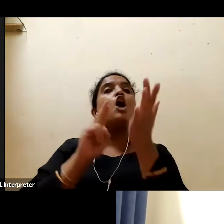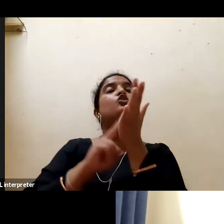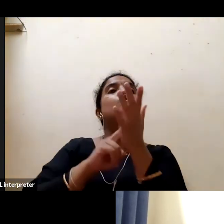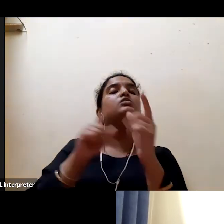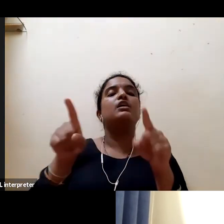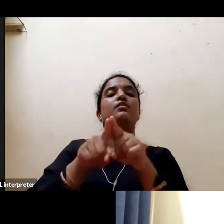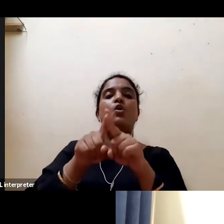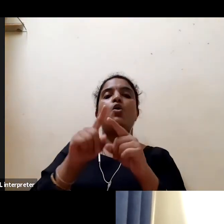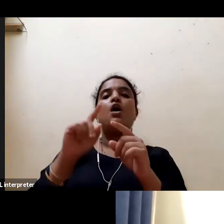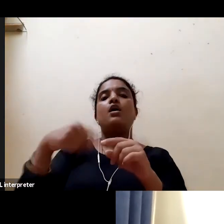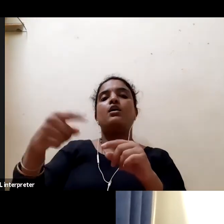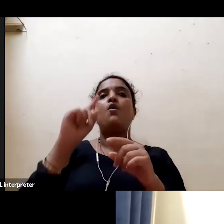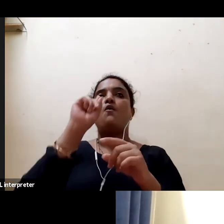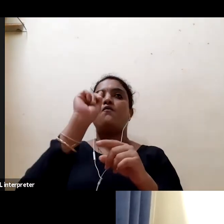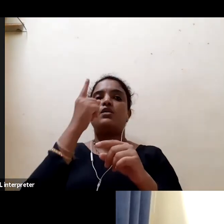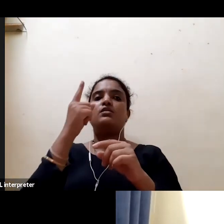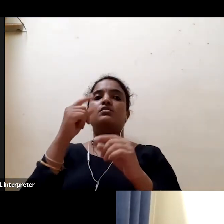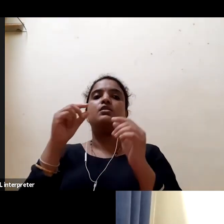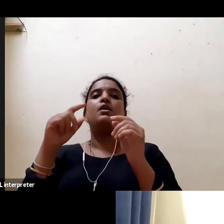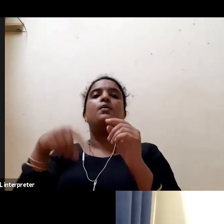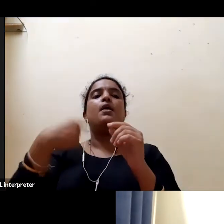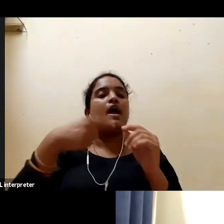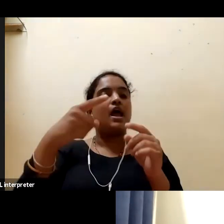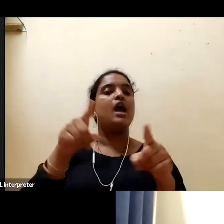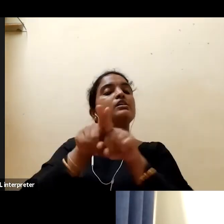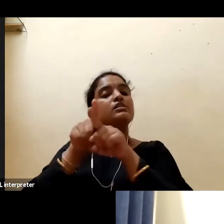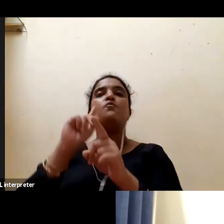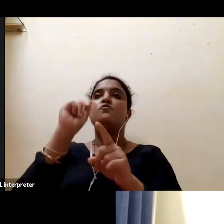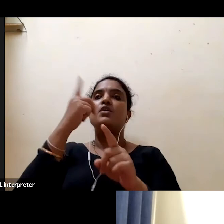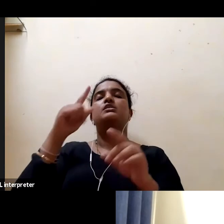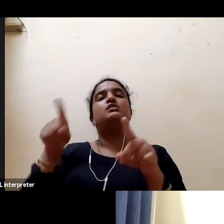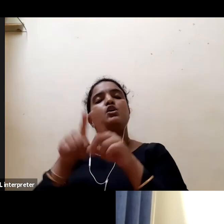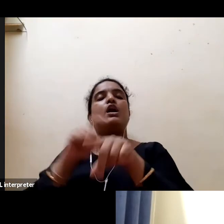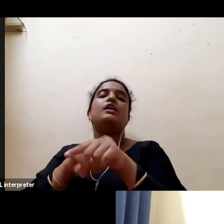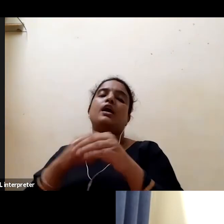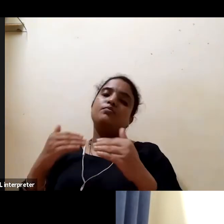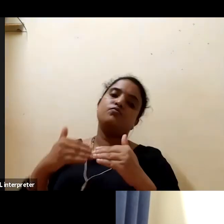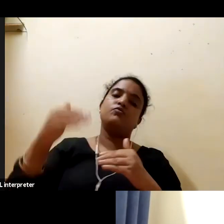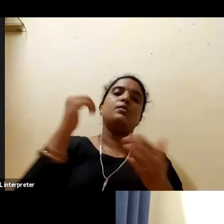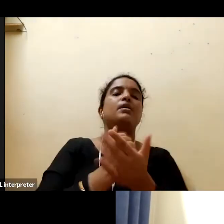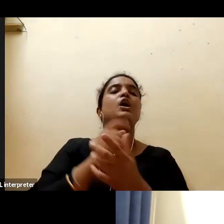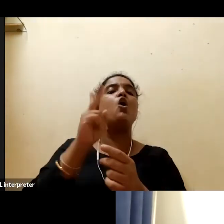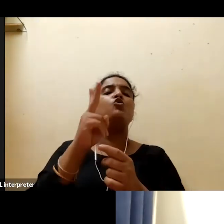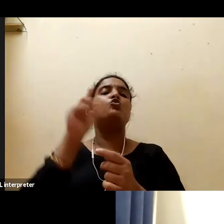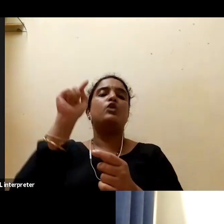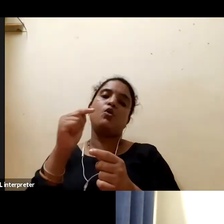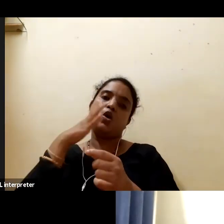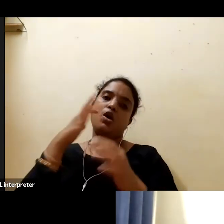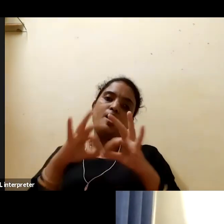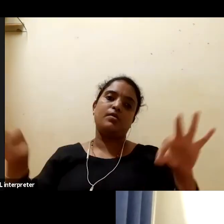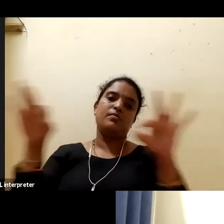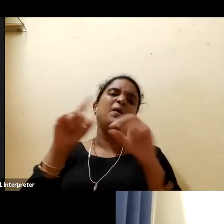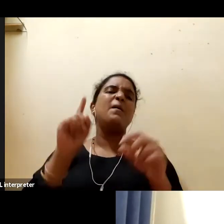people do it first of every month, you have to send it out first of every month. So that's the two things. But if you haven't